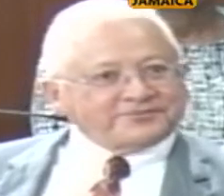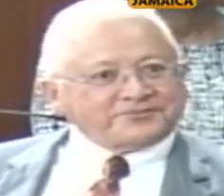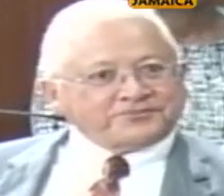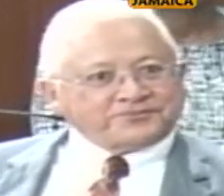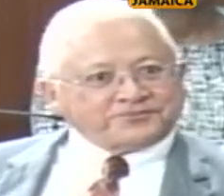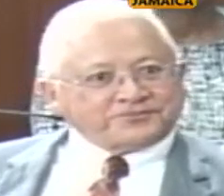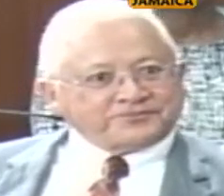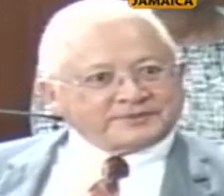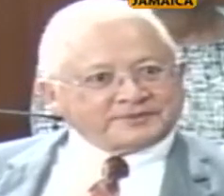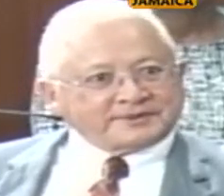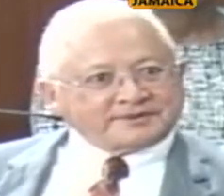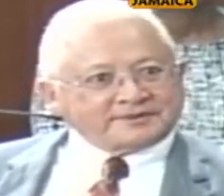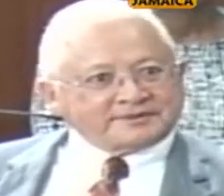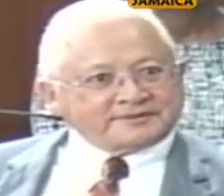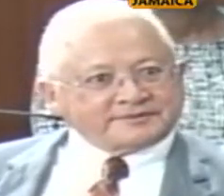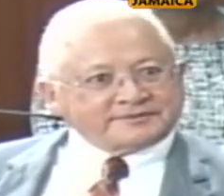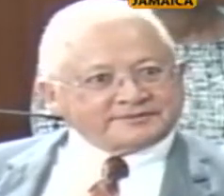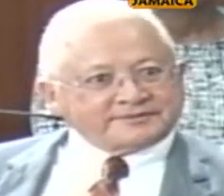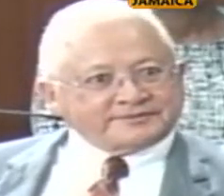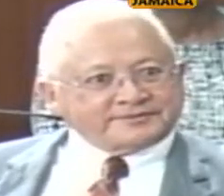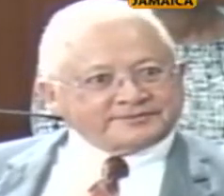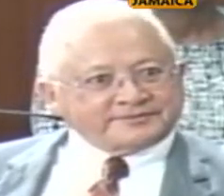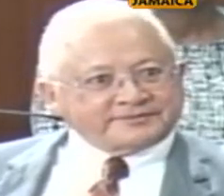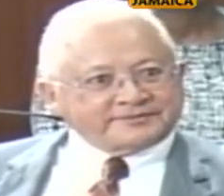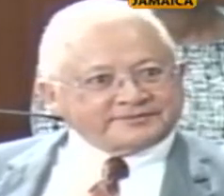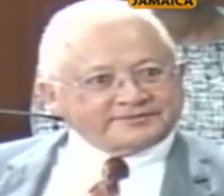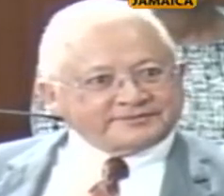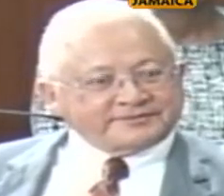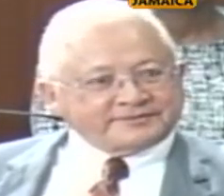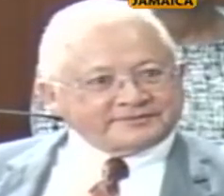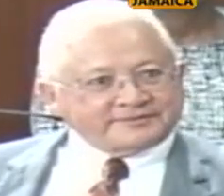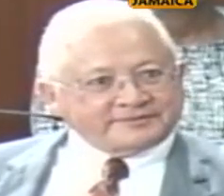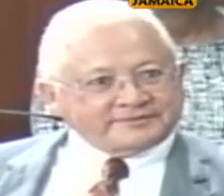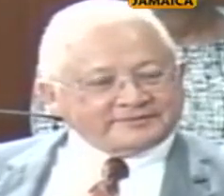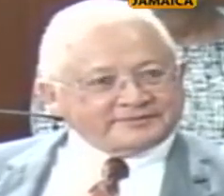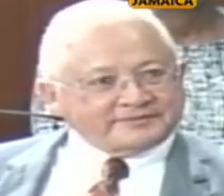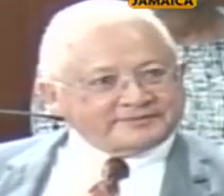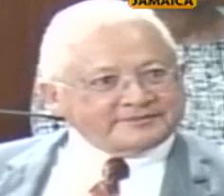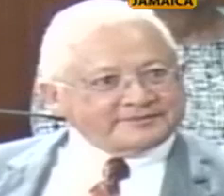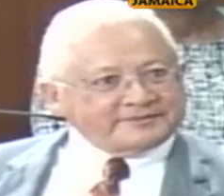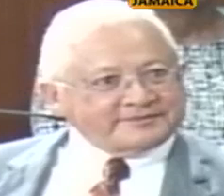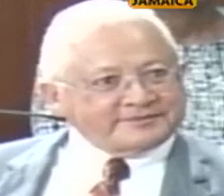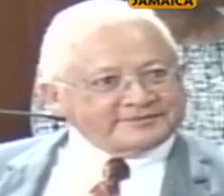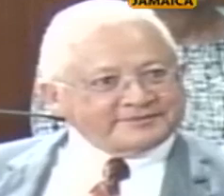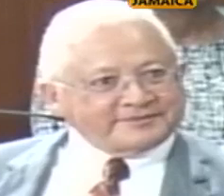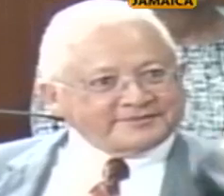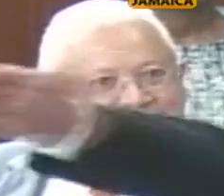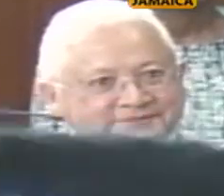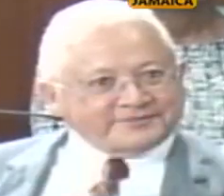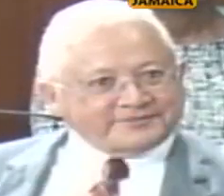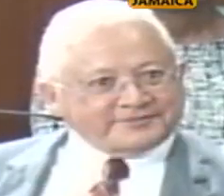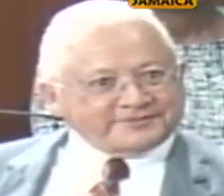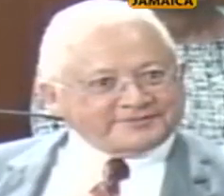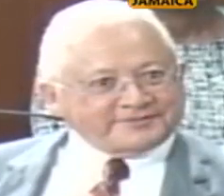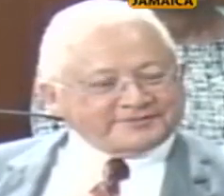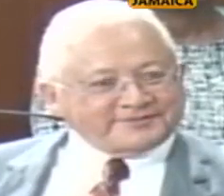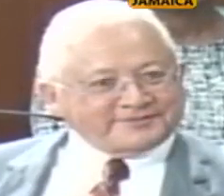which the objective of the end, I want to broaden this to all of the